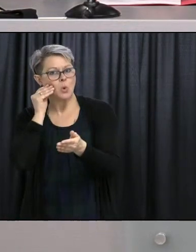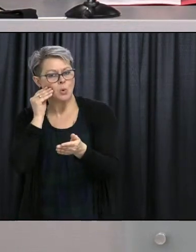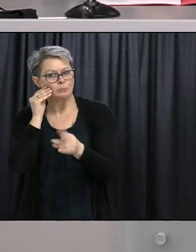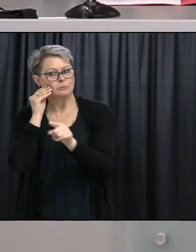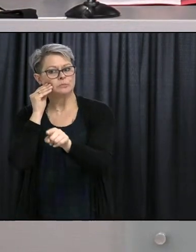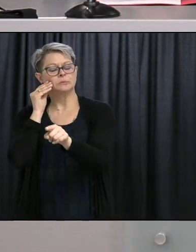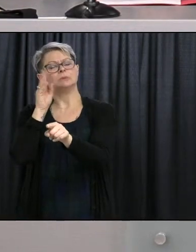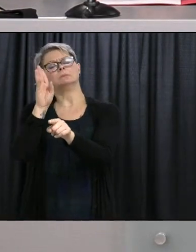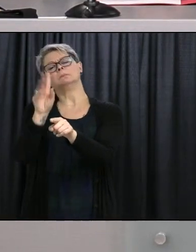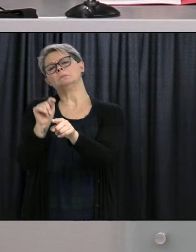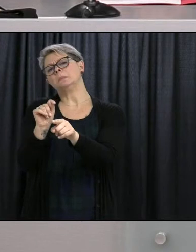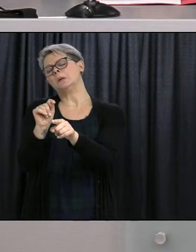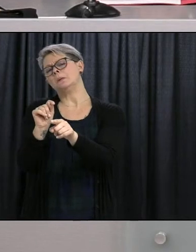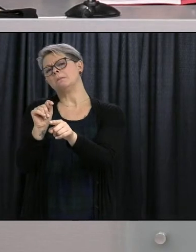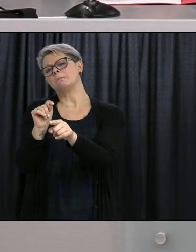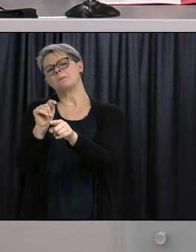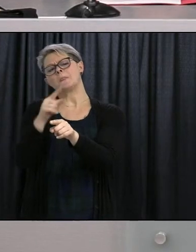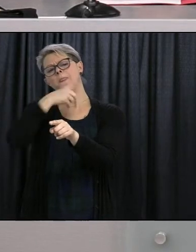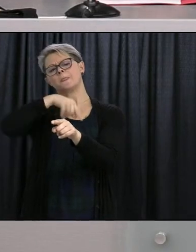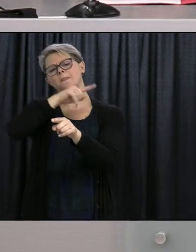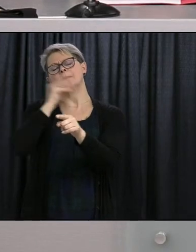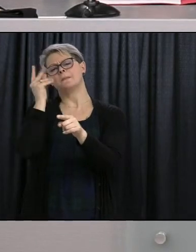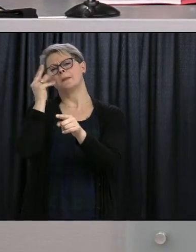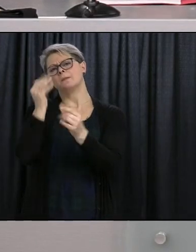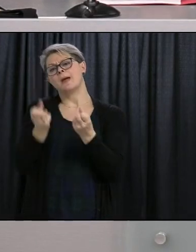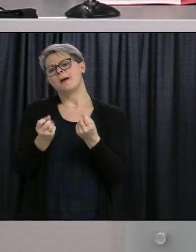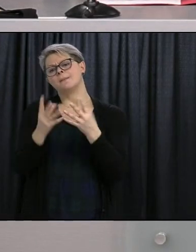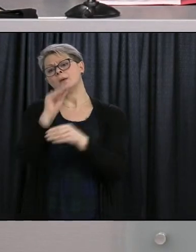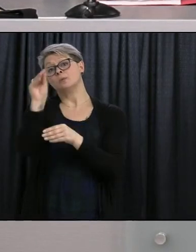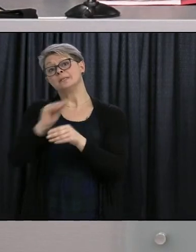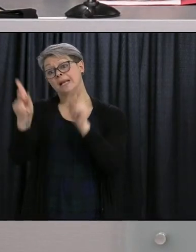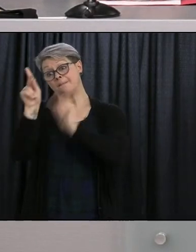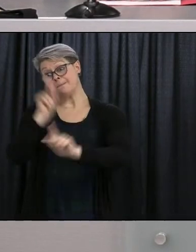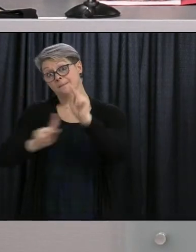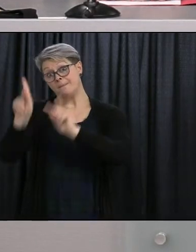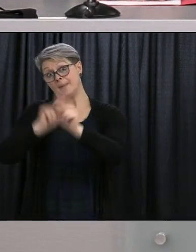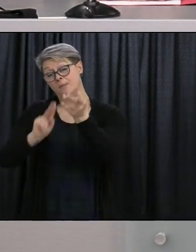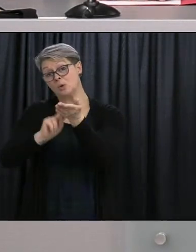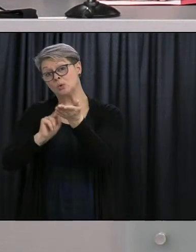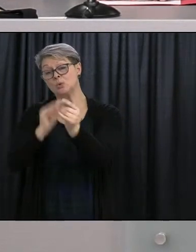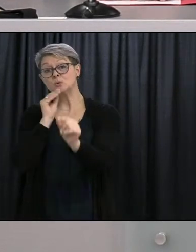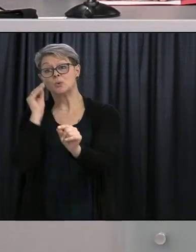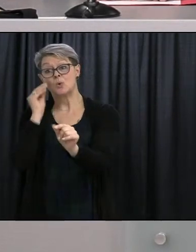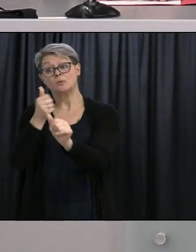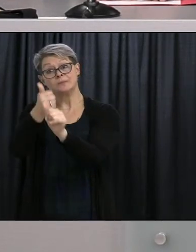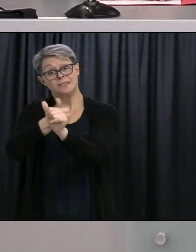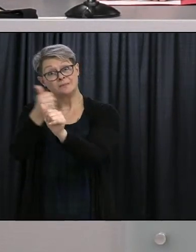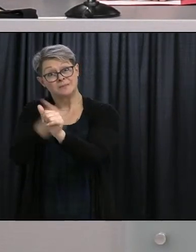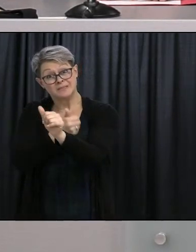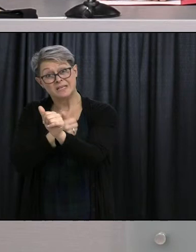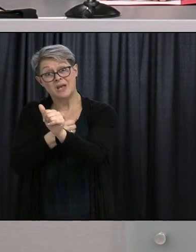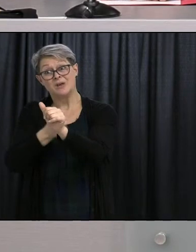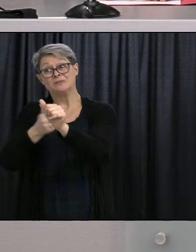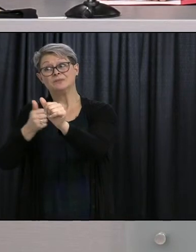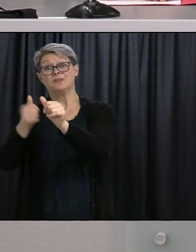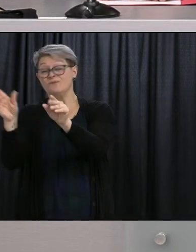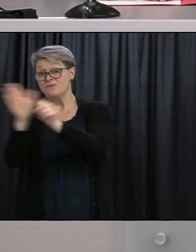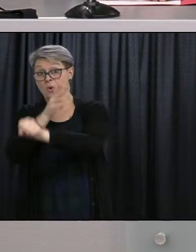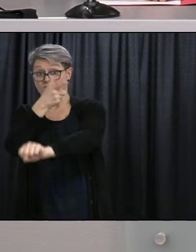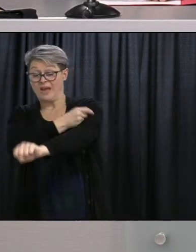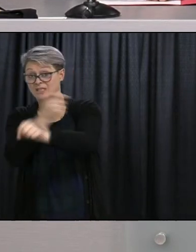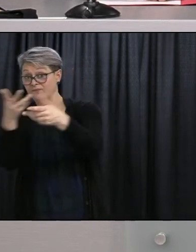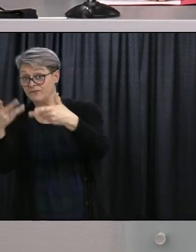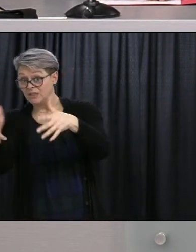there a percentage, even approximate percentage, of how many people in long-term care homes in Newfoundland and Labrador have been partially or fully vaccinated?